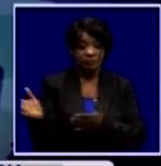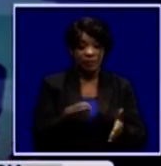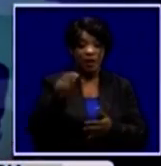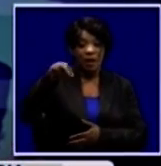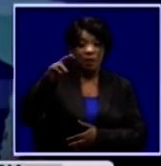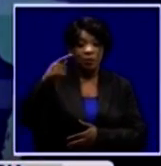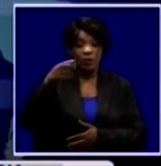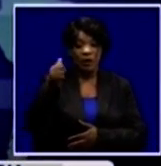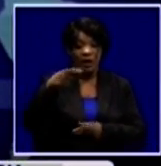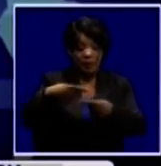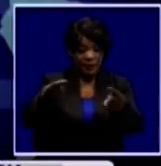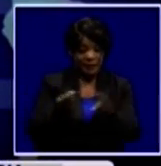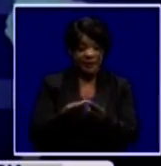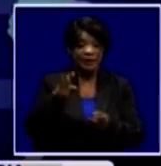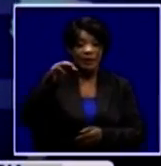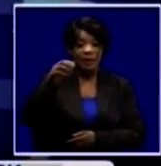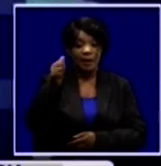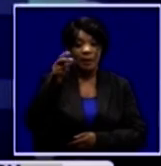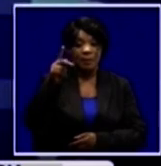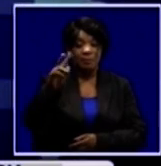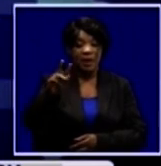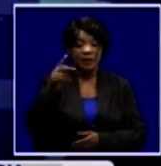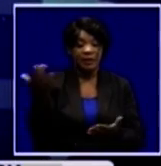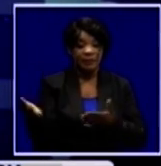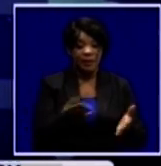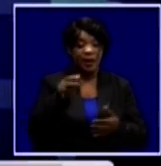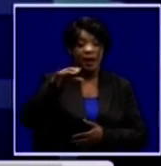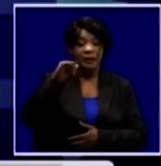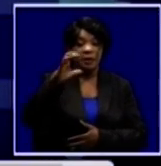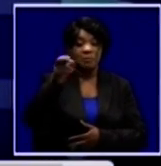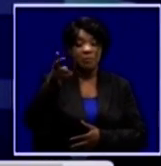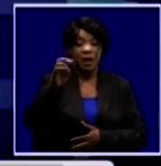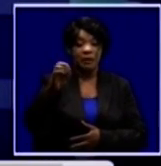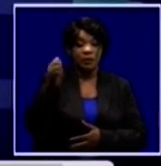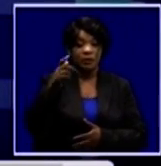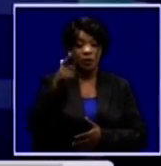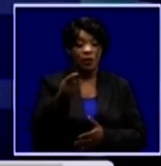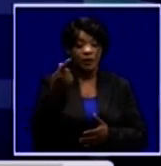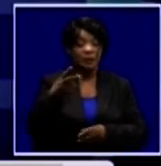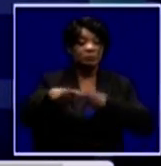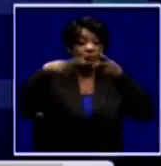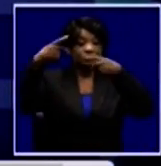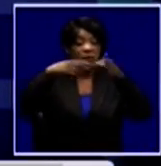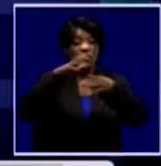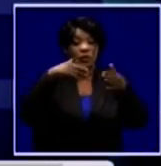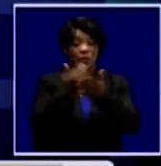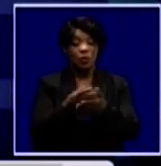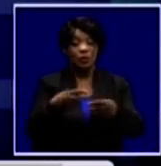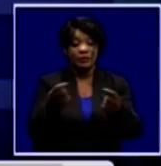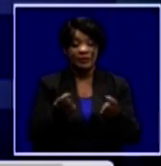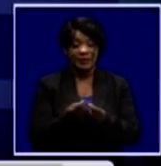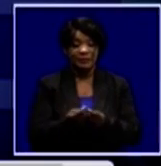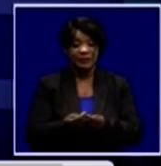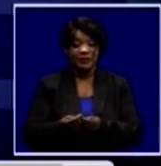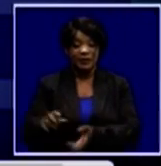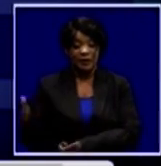Mugabe, Lona Mwenda, Max Kabanda, and Michael Kloek, excelled in all team events. And